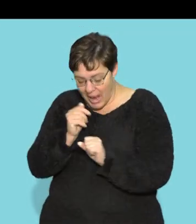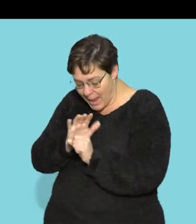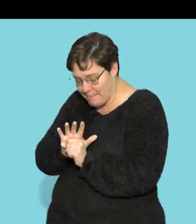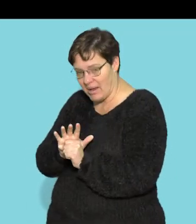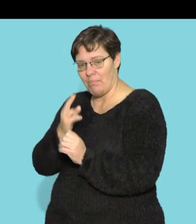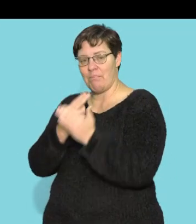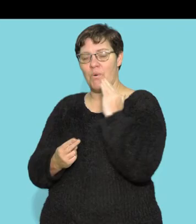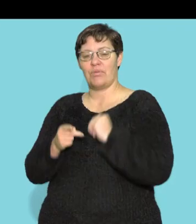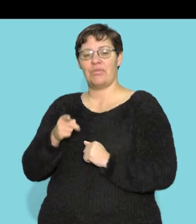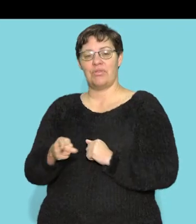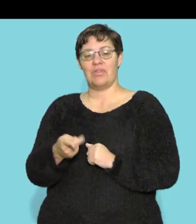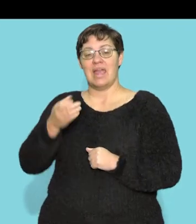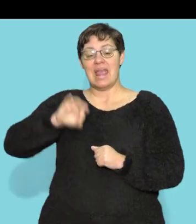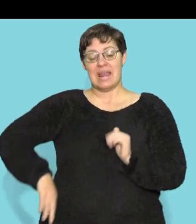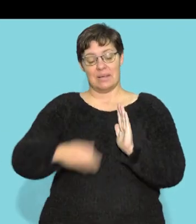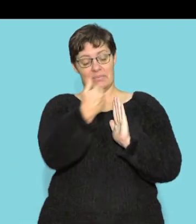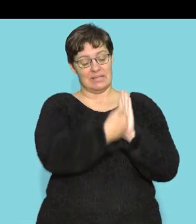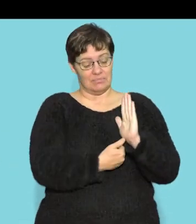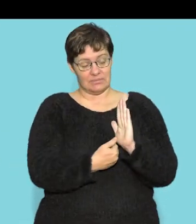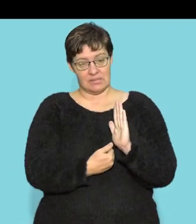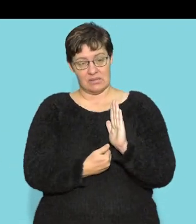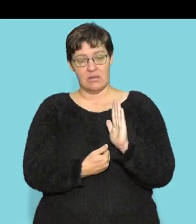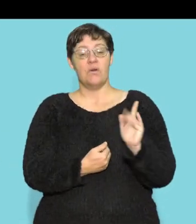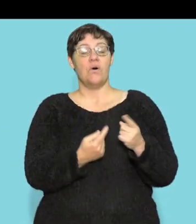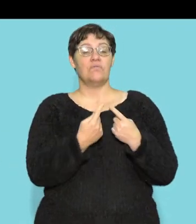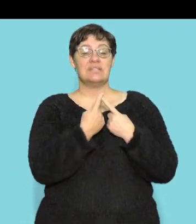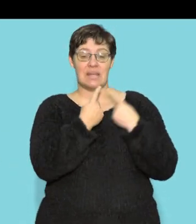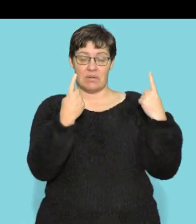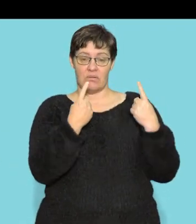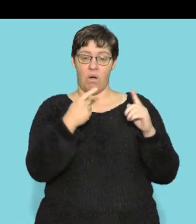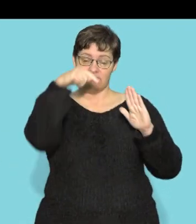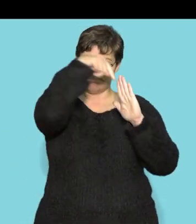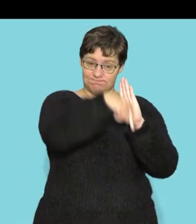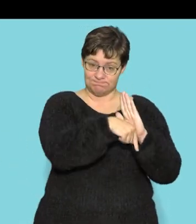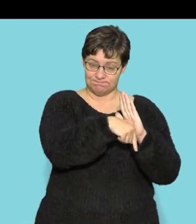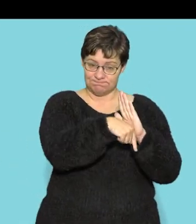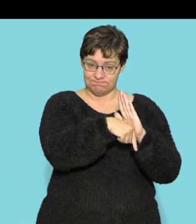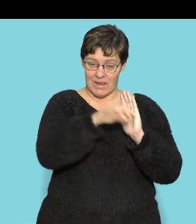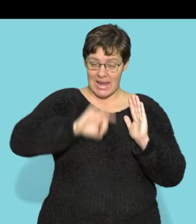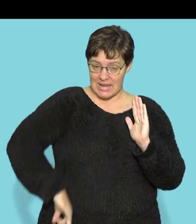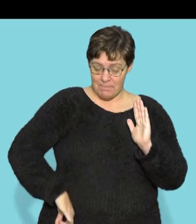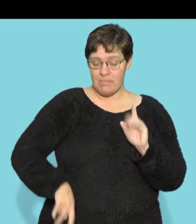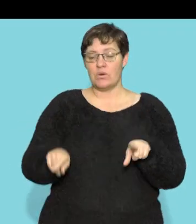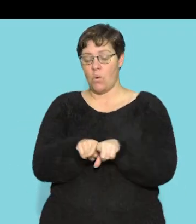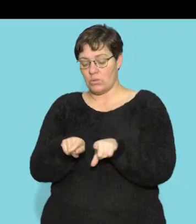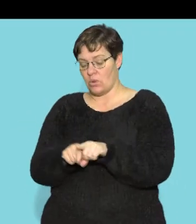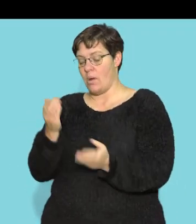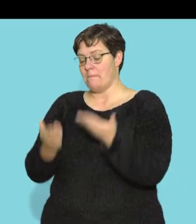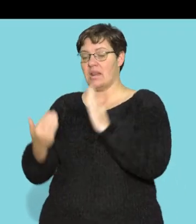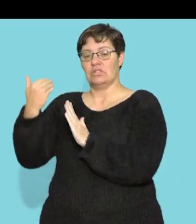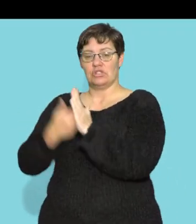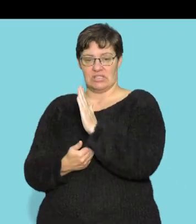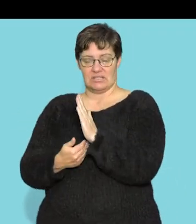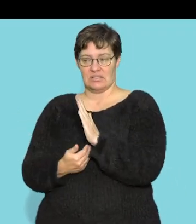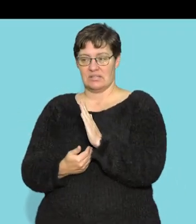on both your income statement, also known as your statement of comprehensive income, and as well on your balance sheet,